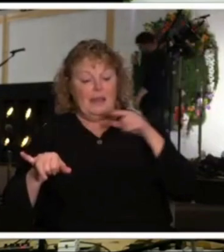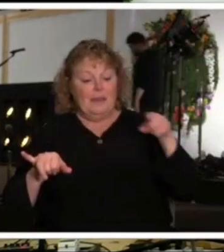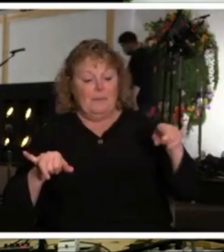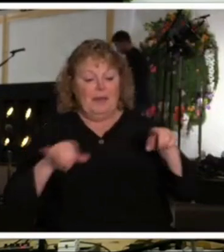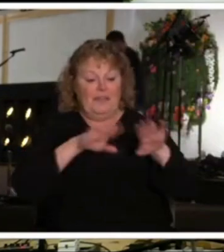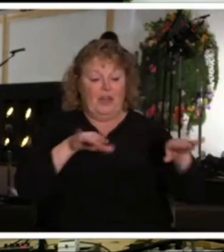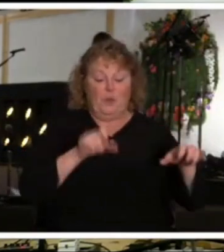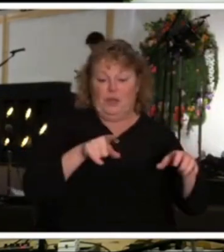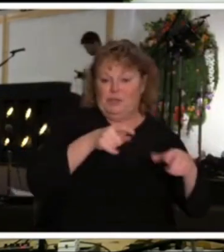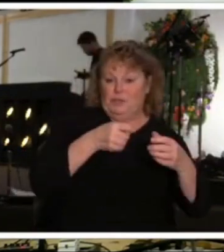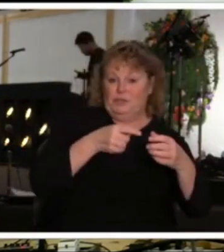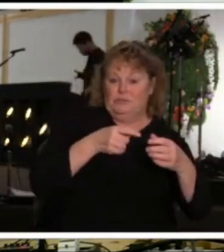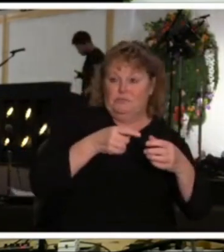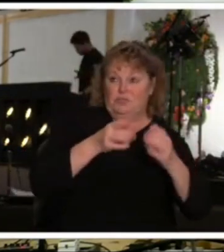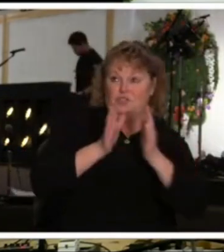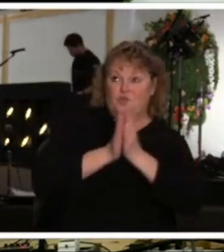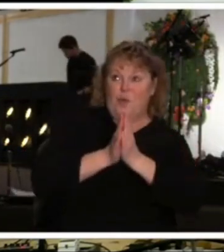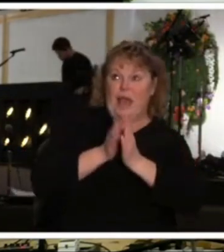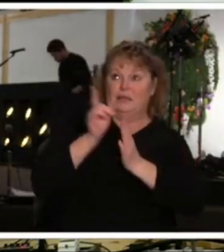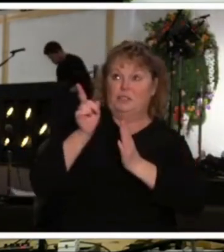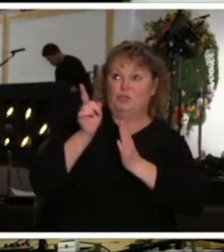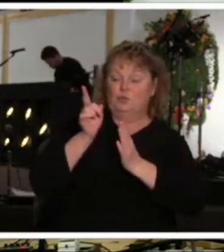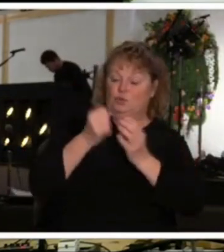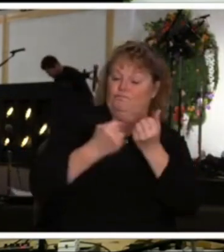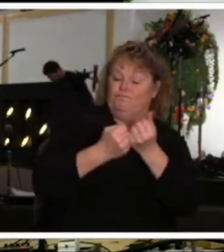support or condone their sin.